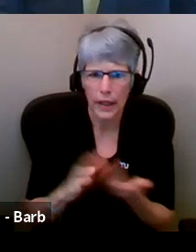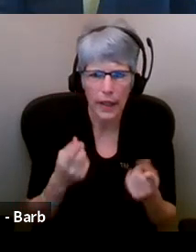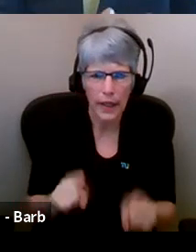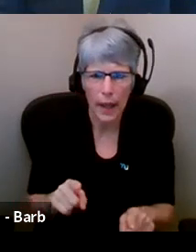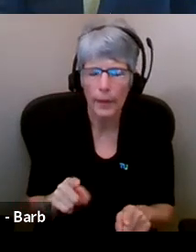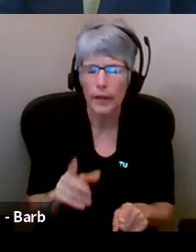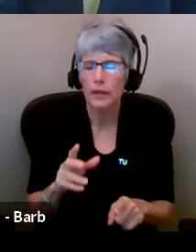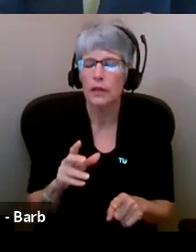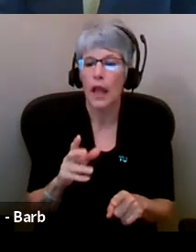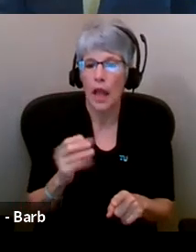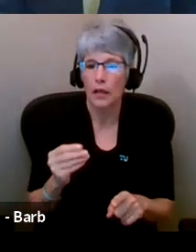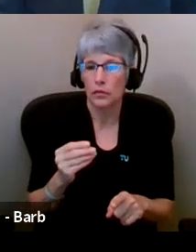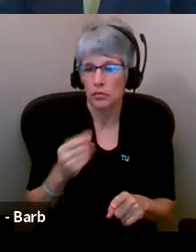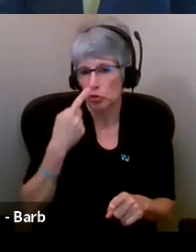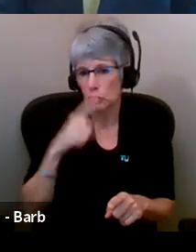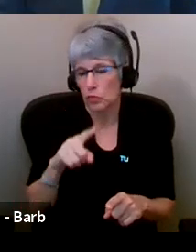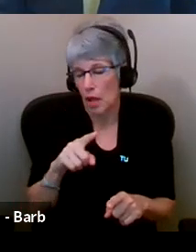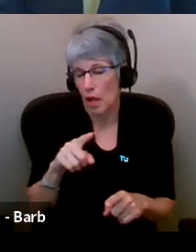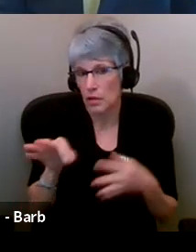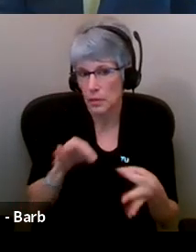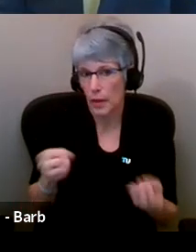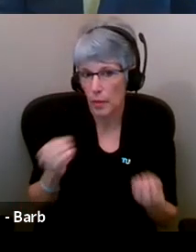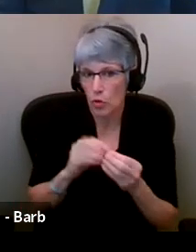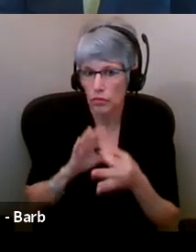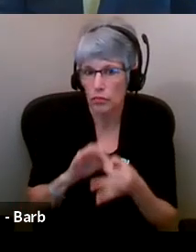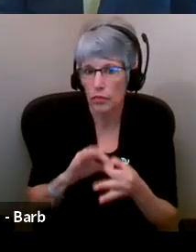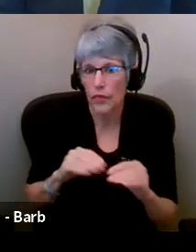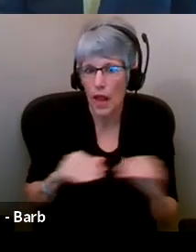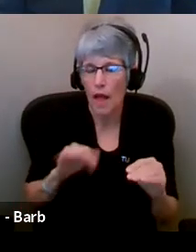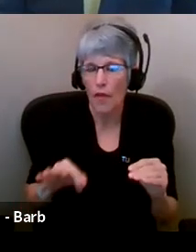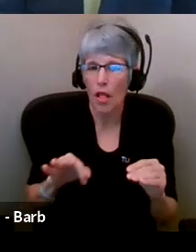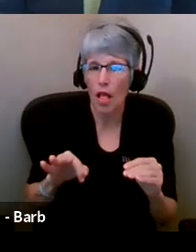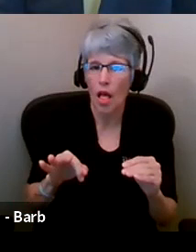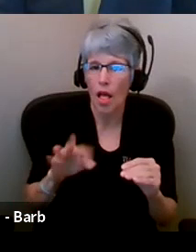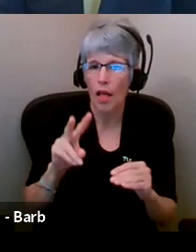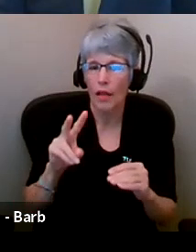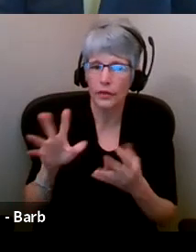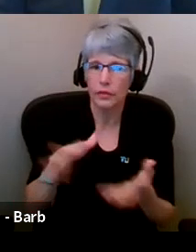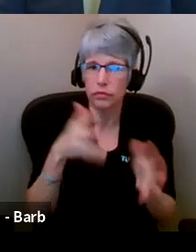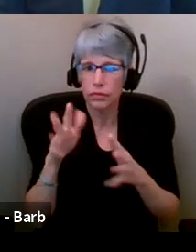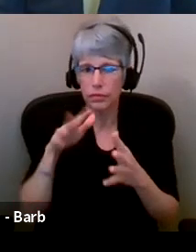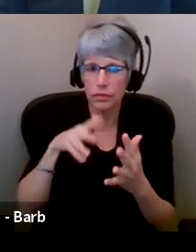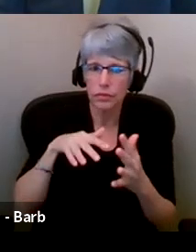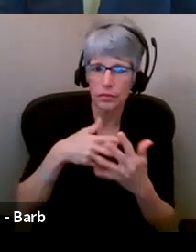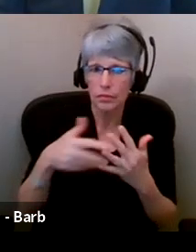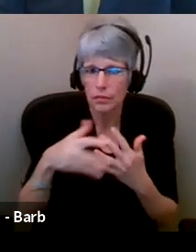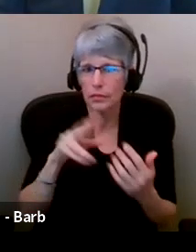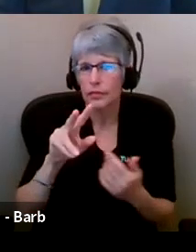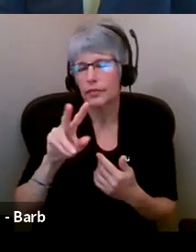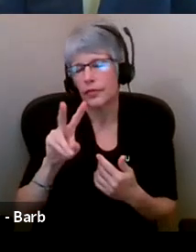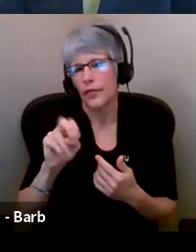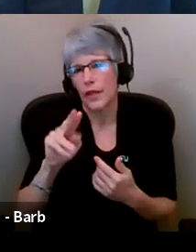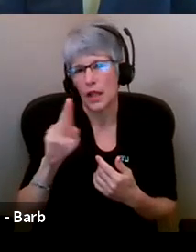And could you provide some additional details in regards to the level of ventilation in offices for those folks who have not been on campus for the last